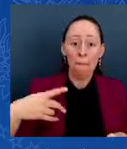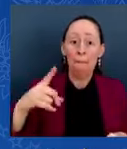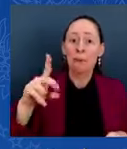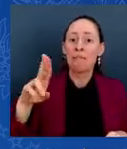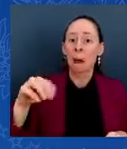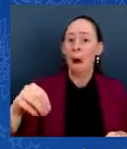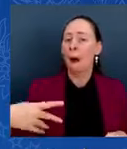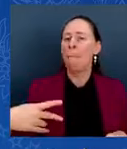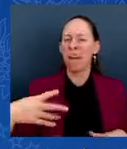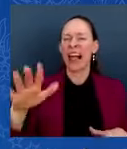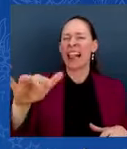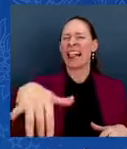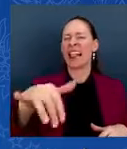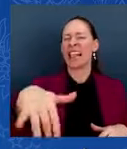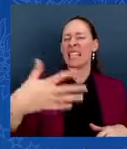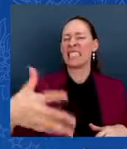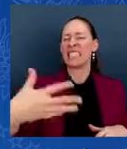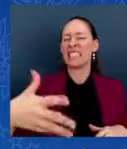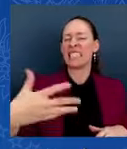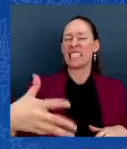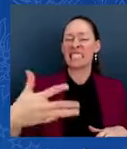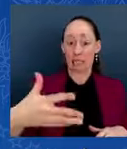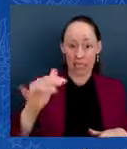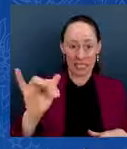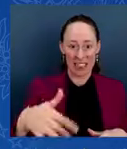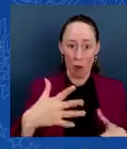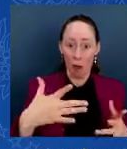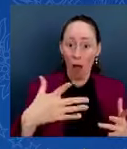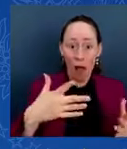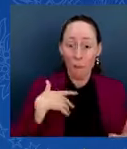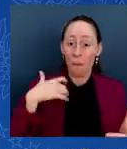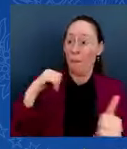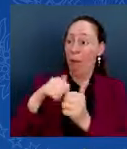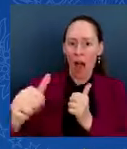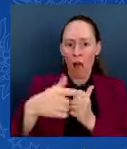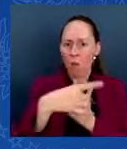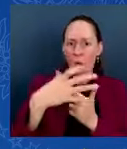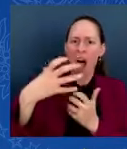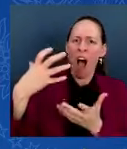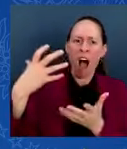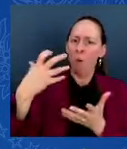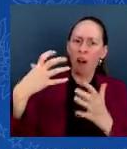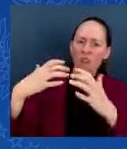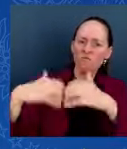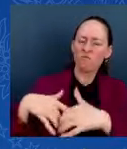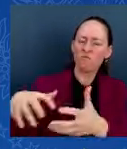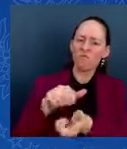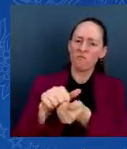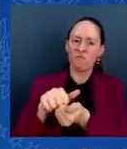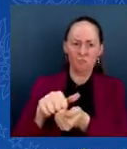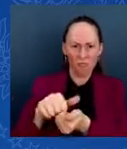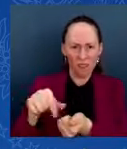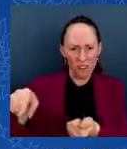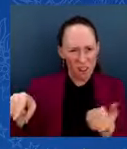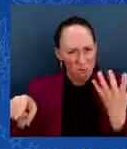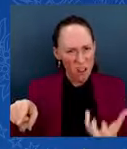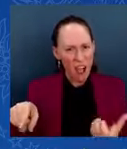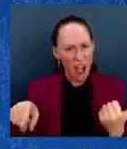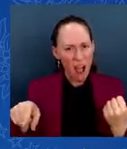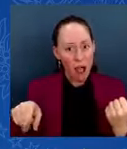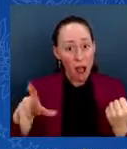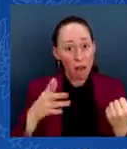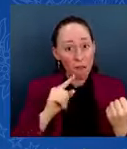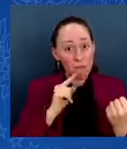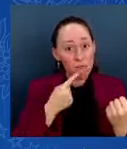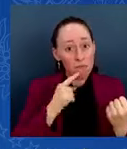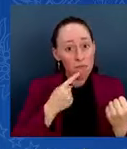They want to get rid of this, what we passed. They're fighting to get rid of what we've just passed. No, I'm serious. No help from Republicans